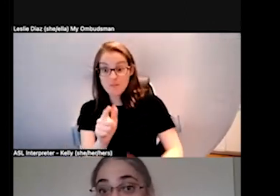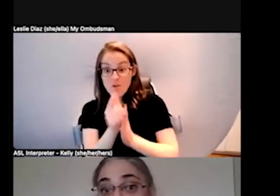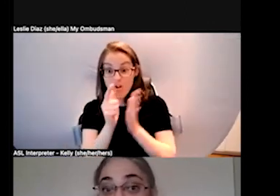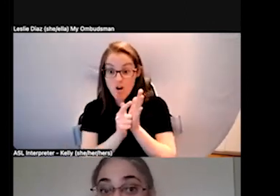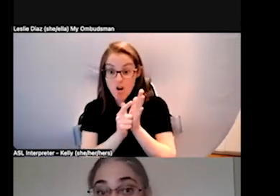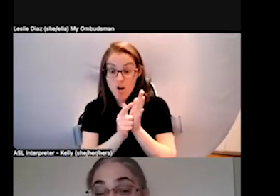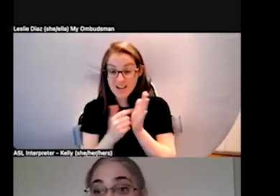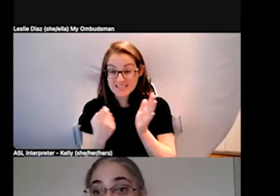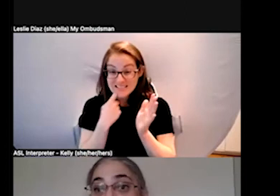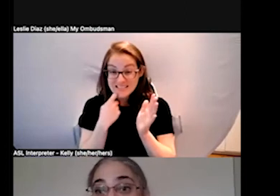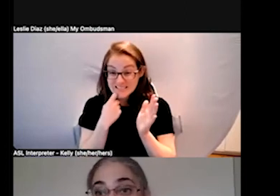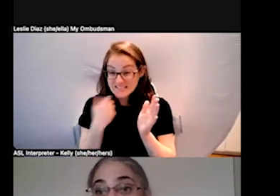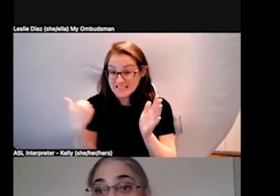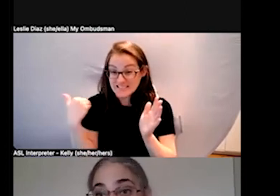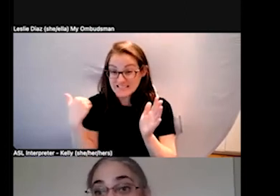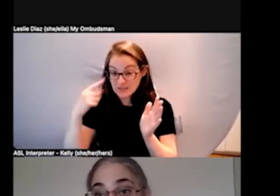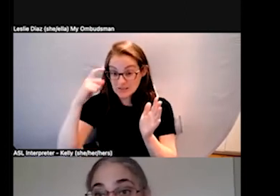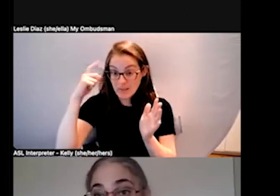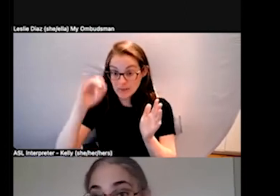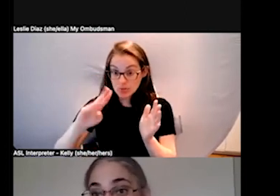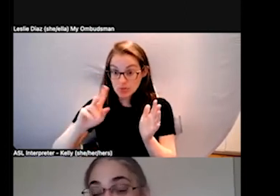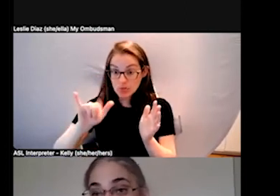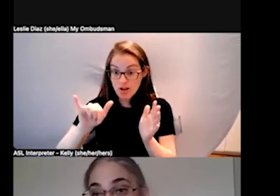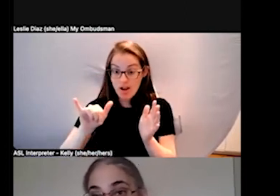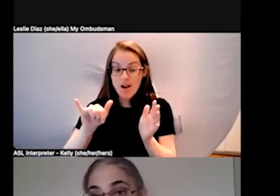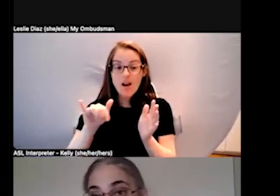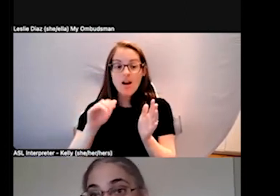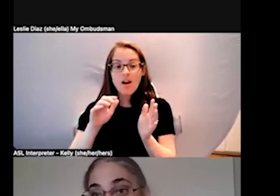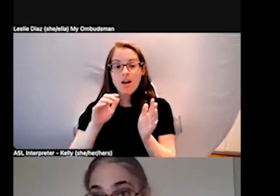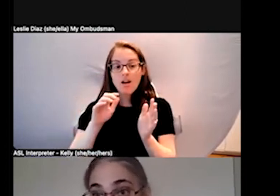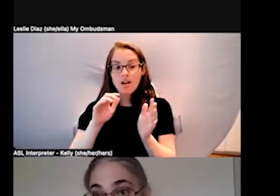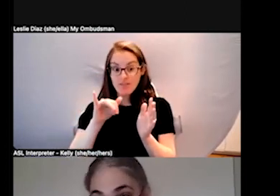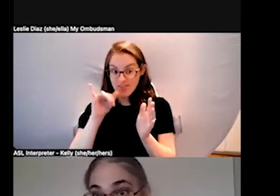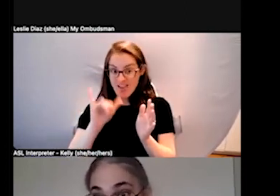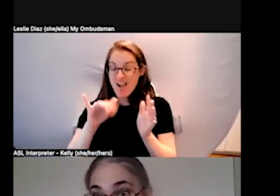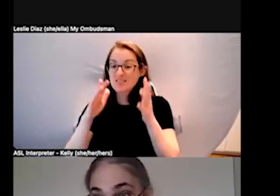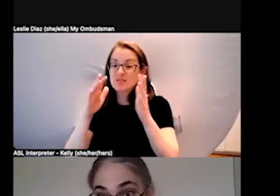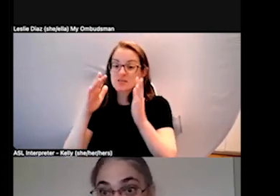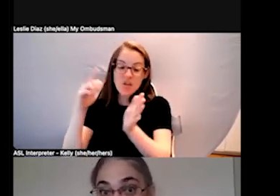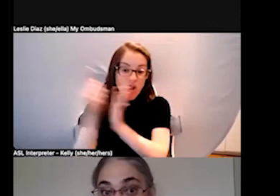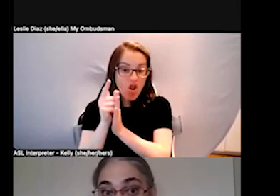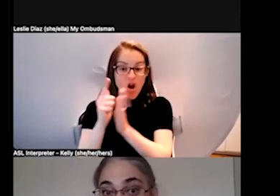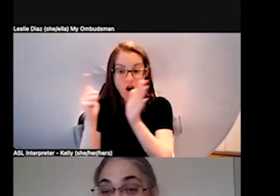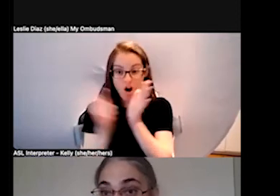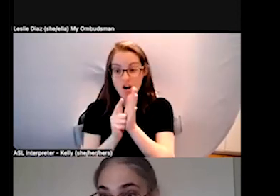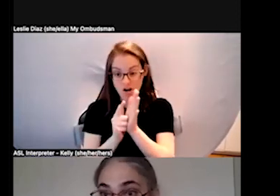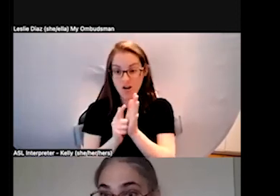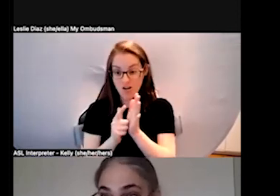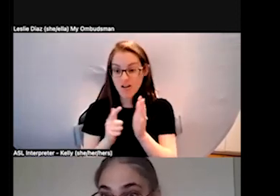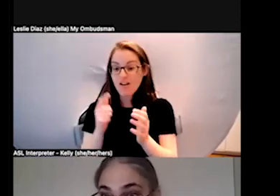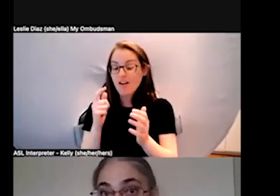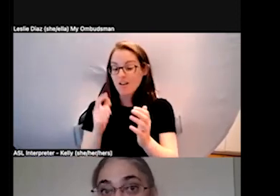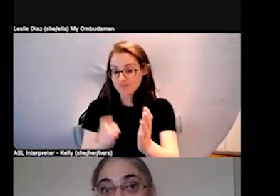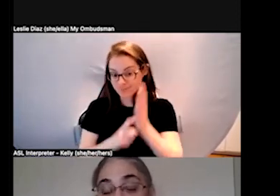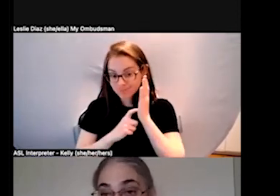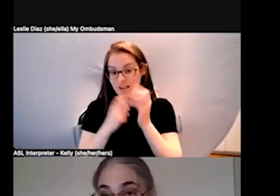July provision, which is now woven directly into our legislation. So it's now required by law from our lawmakers that everyone has to do